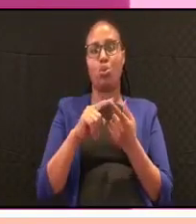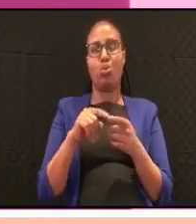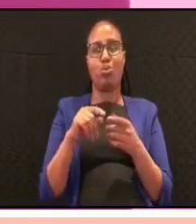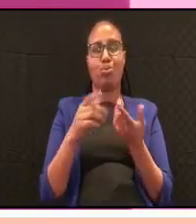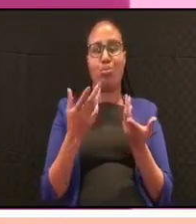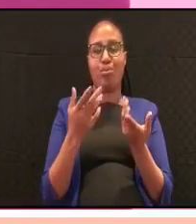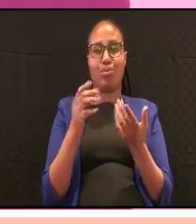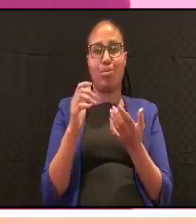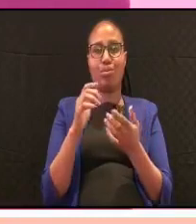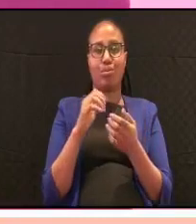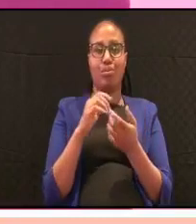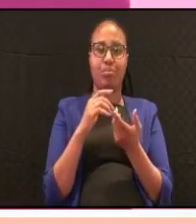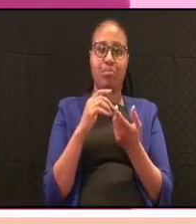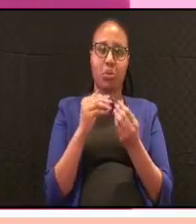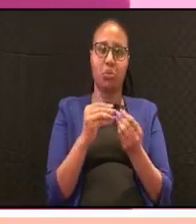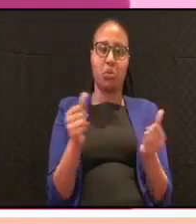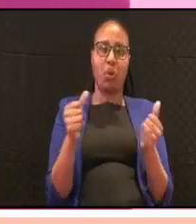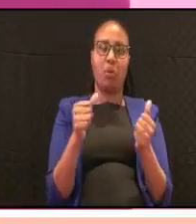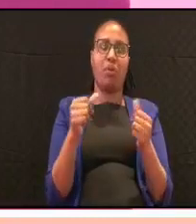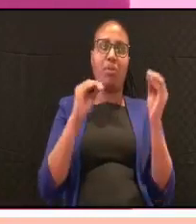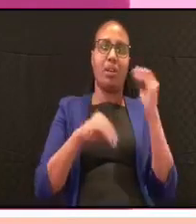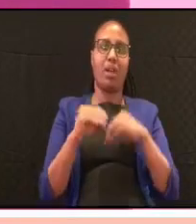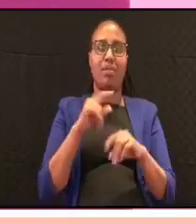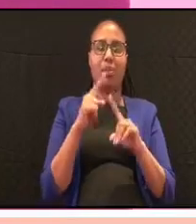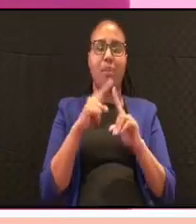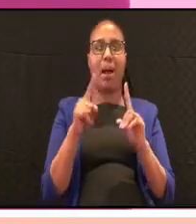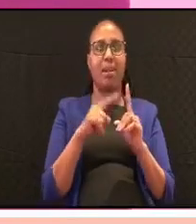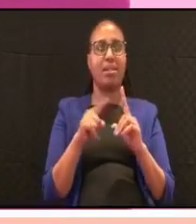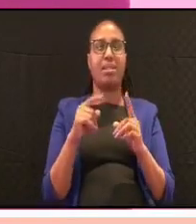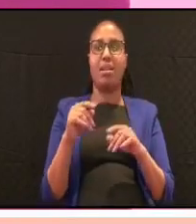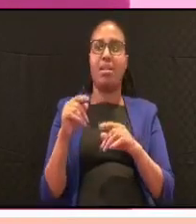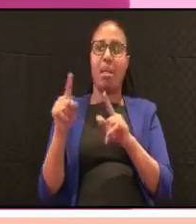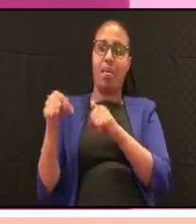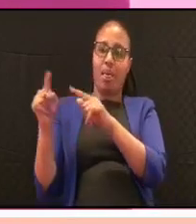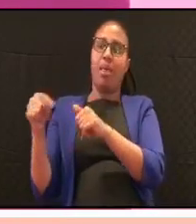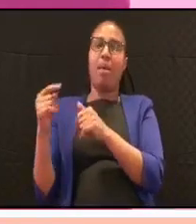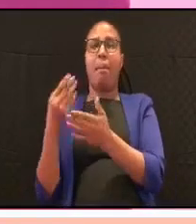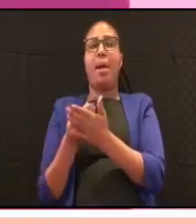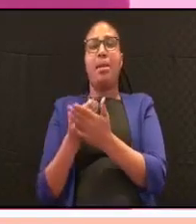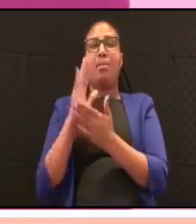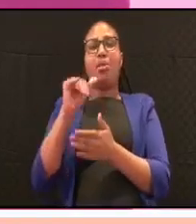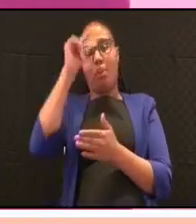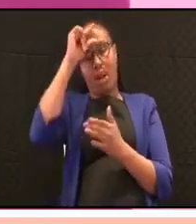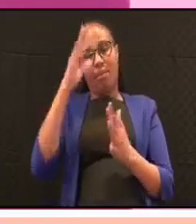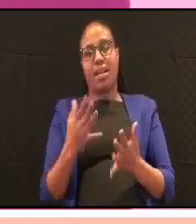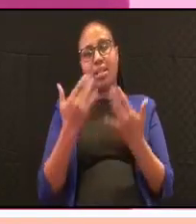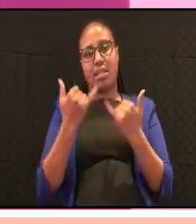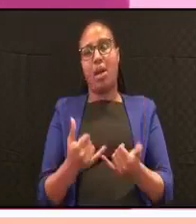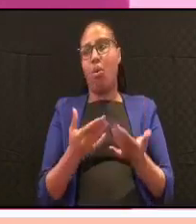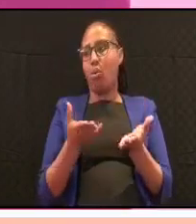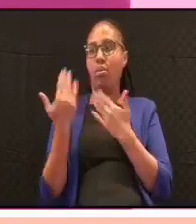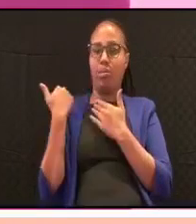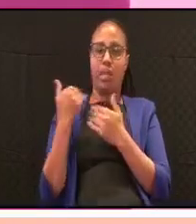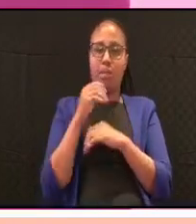graft, whereas they were just extorting money from governors and officials, is a thing of the past.